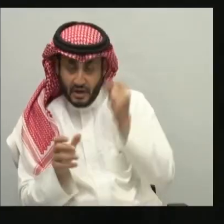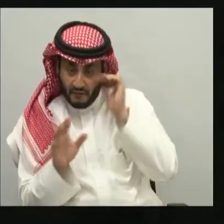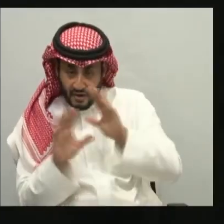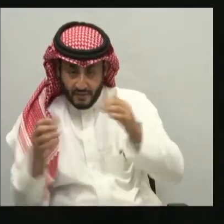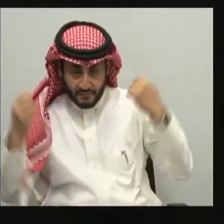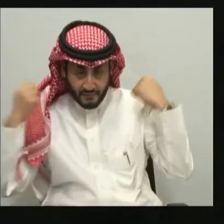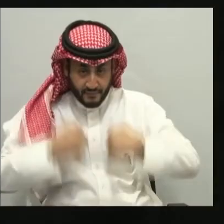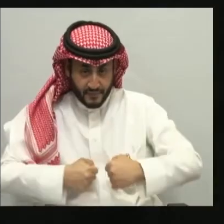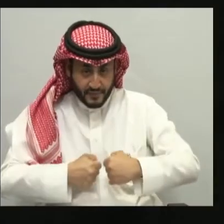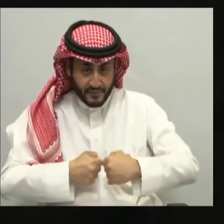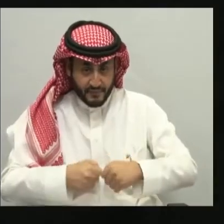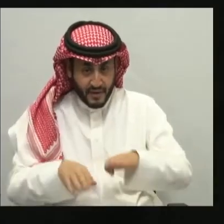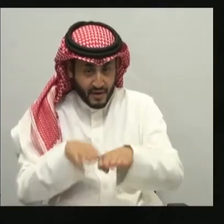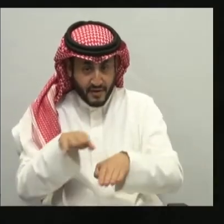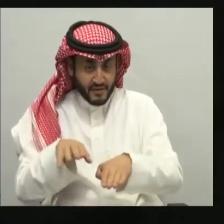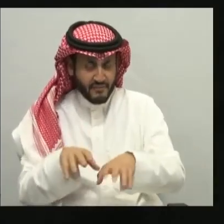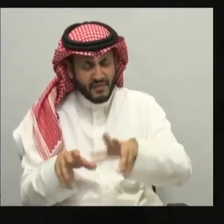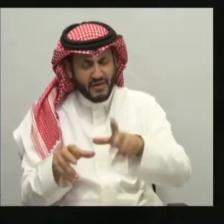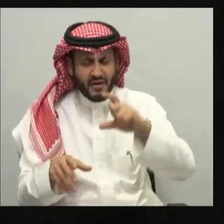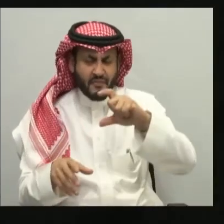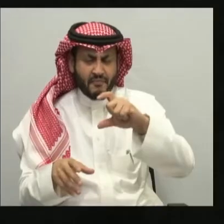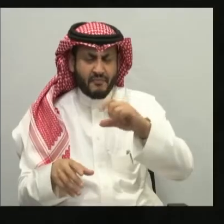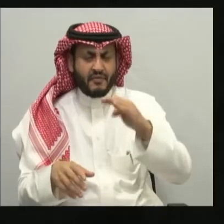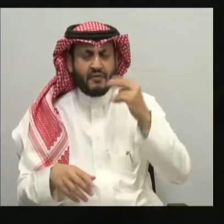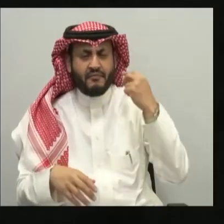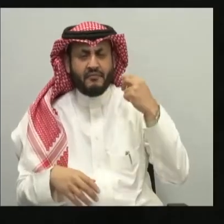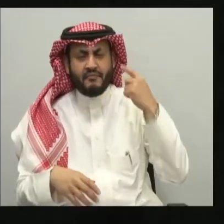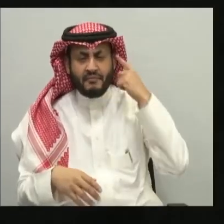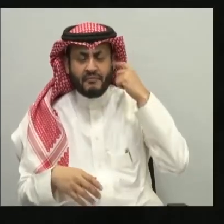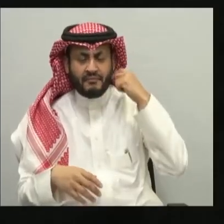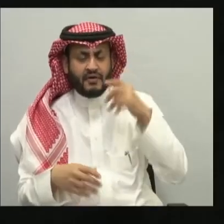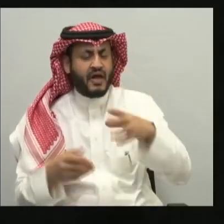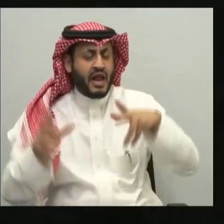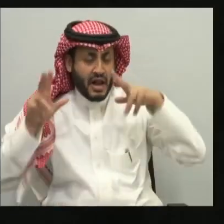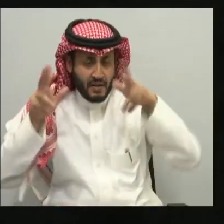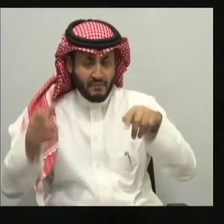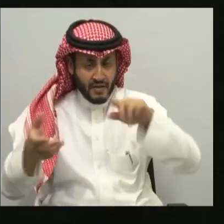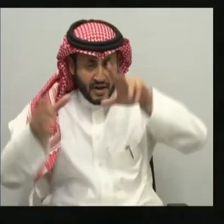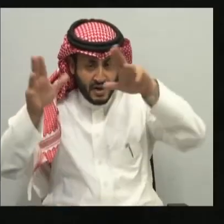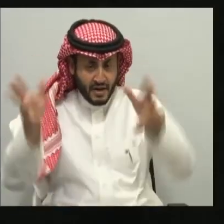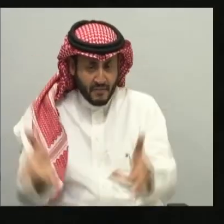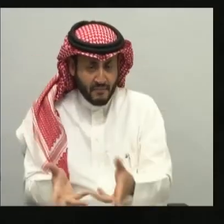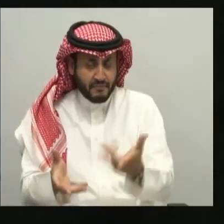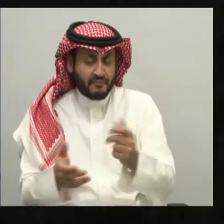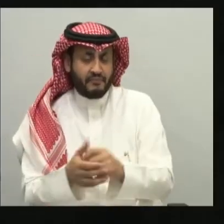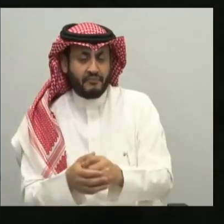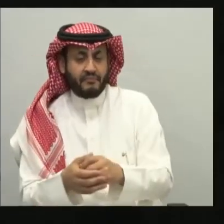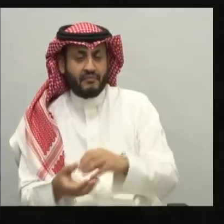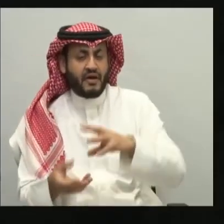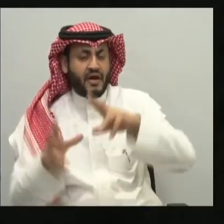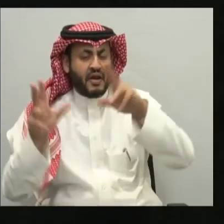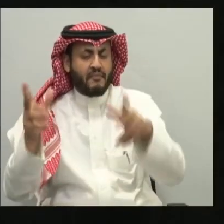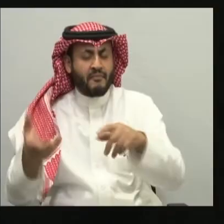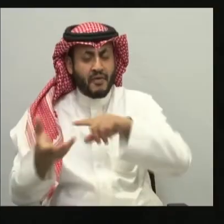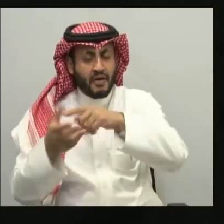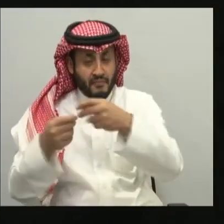buy coat, and maybe it's blue or black, but what is the style of these clothes? What do you mean by style?